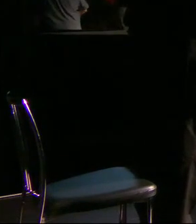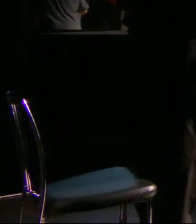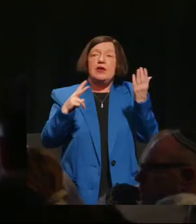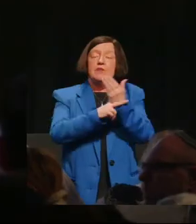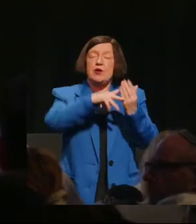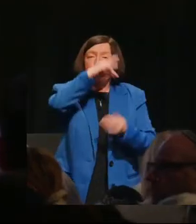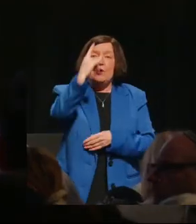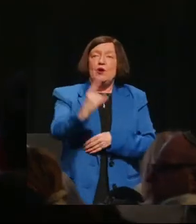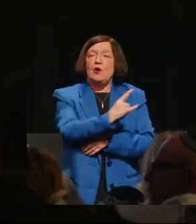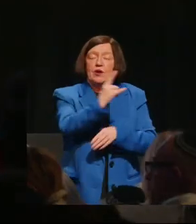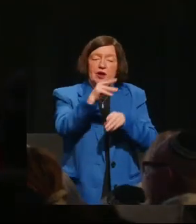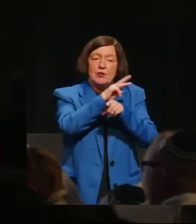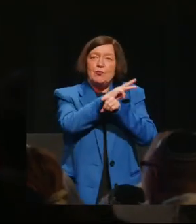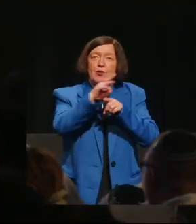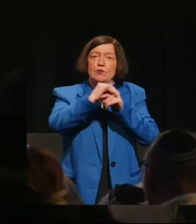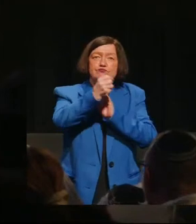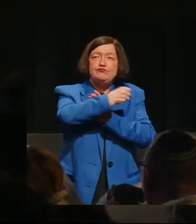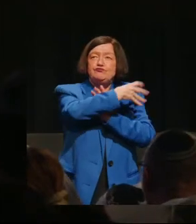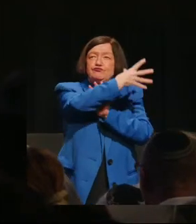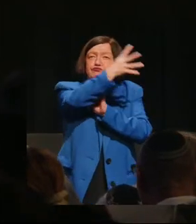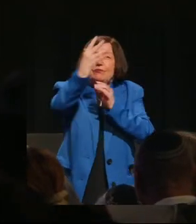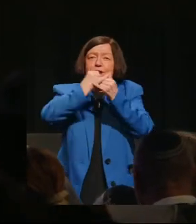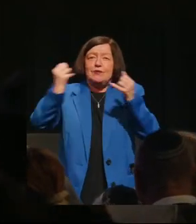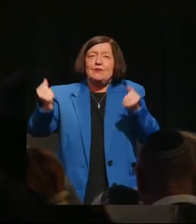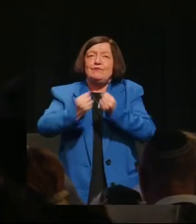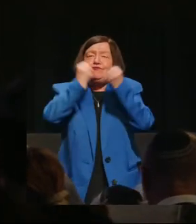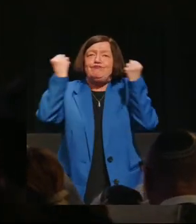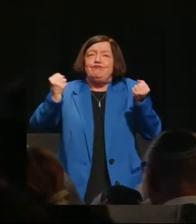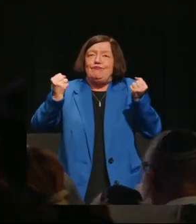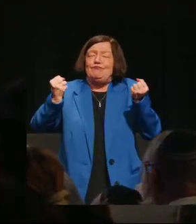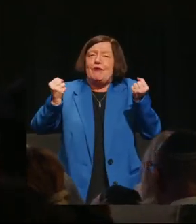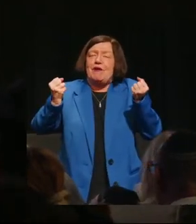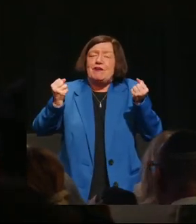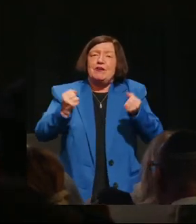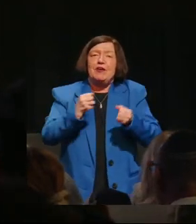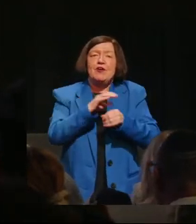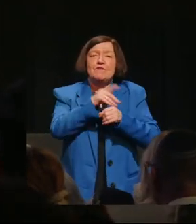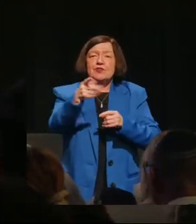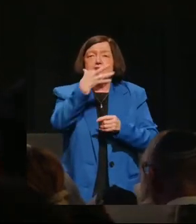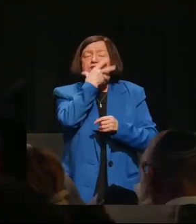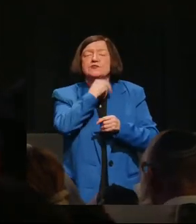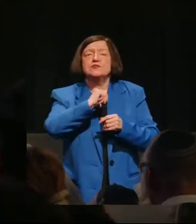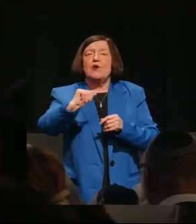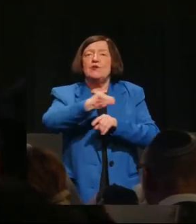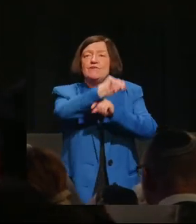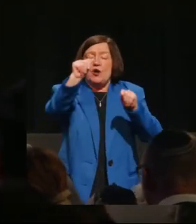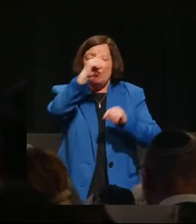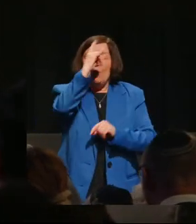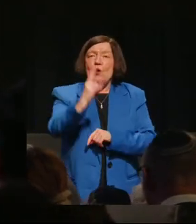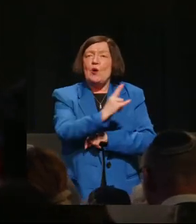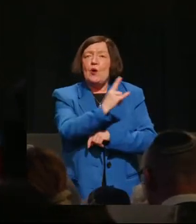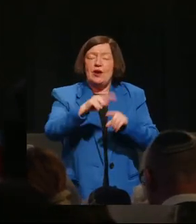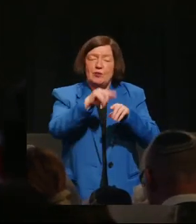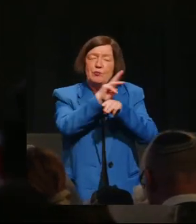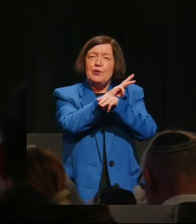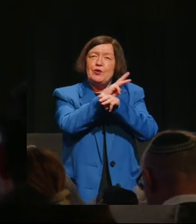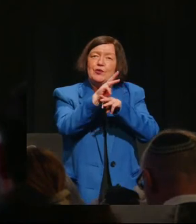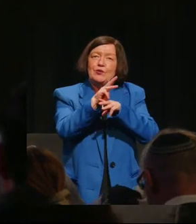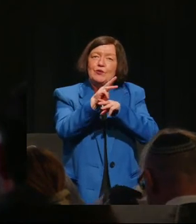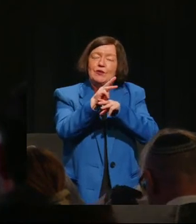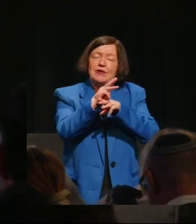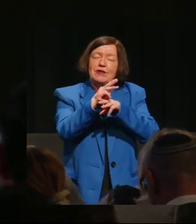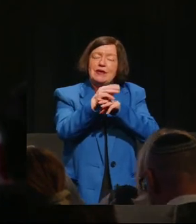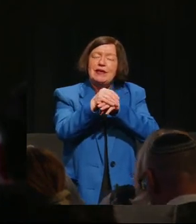the holy and pure who shine like the brightness of the firmament, for the souls of all the holy and pure and